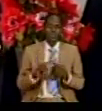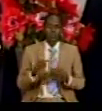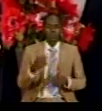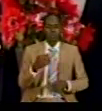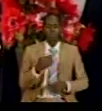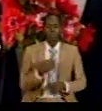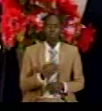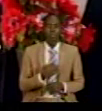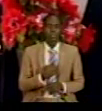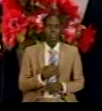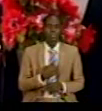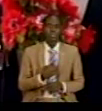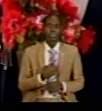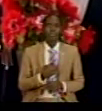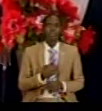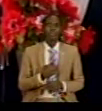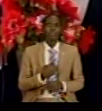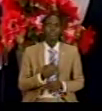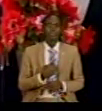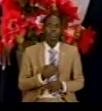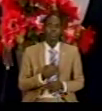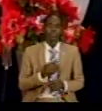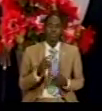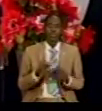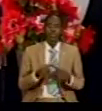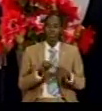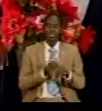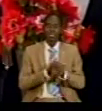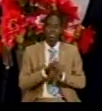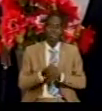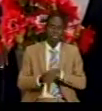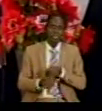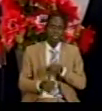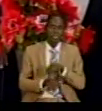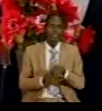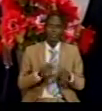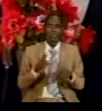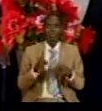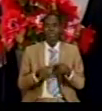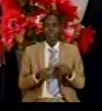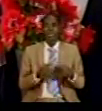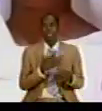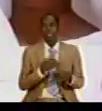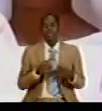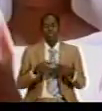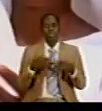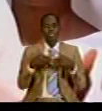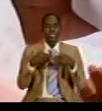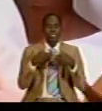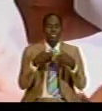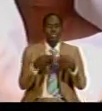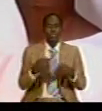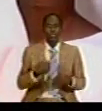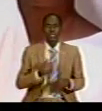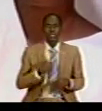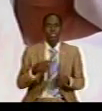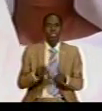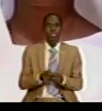Speaking to me, to deceive and to lead